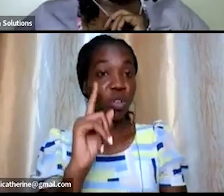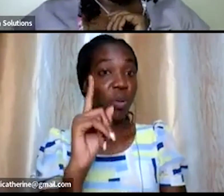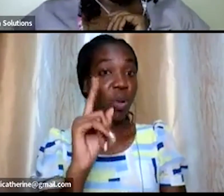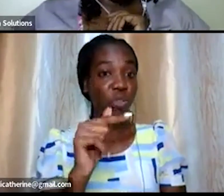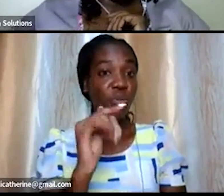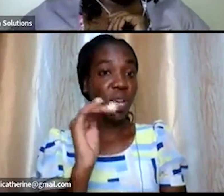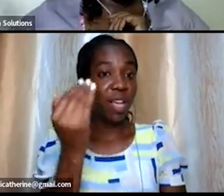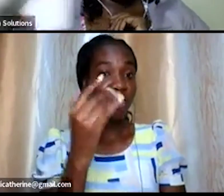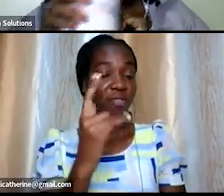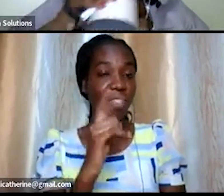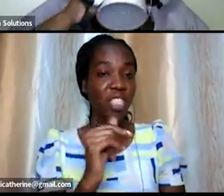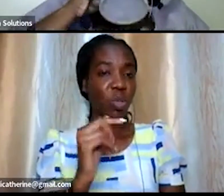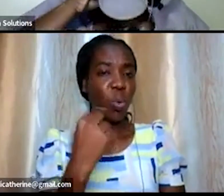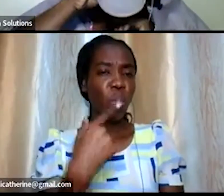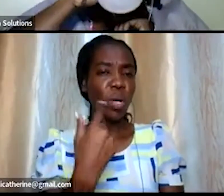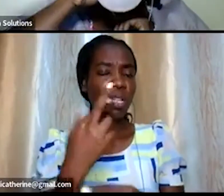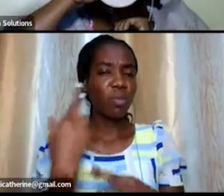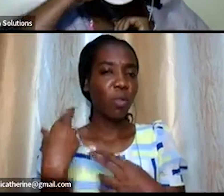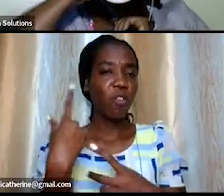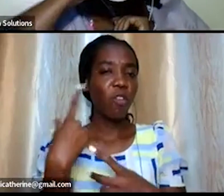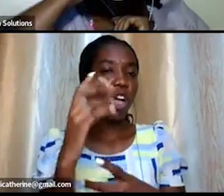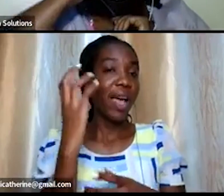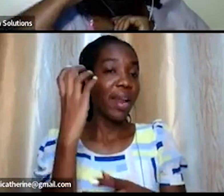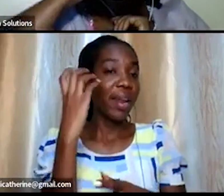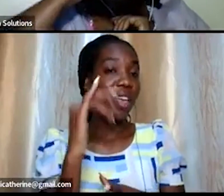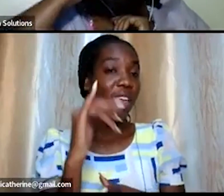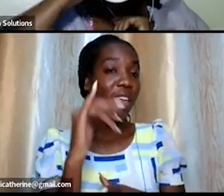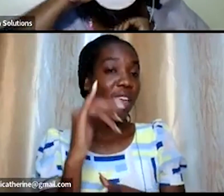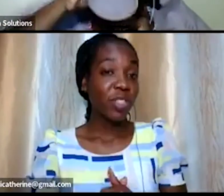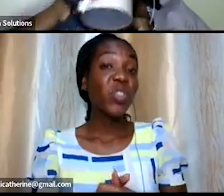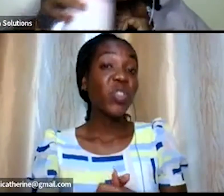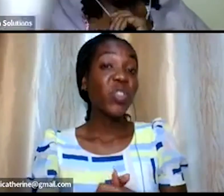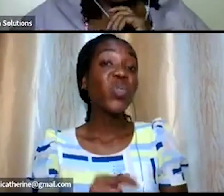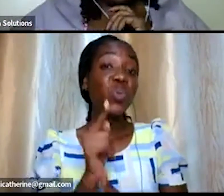is responsible for your career? It is you.